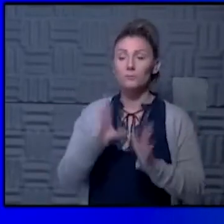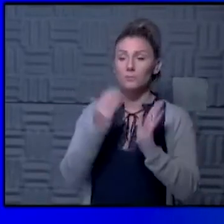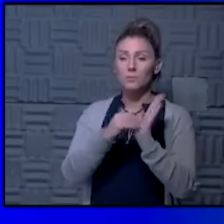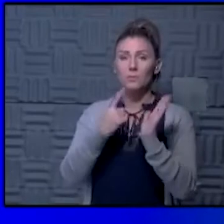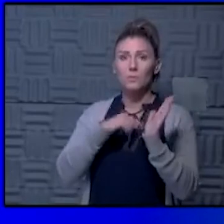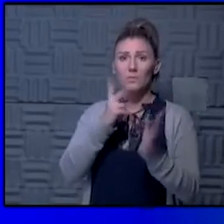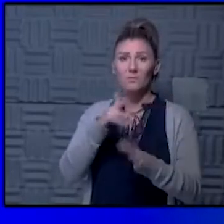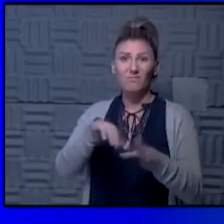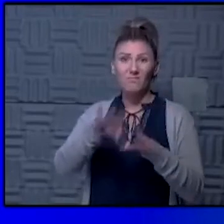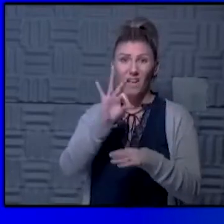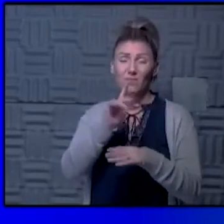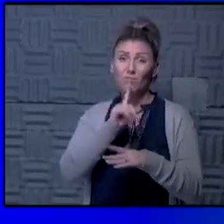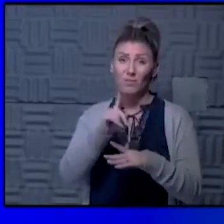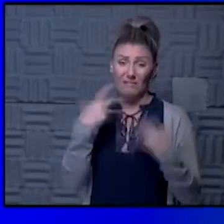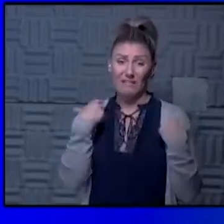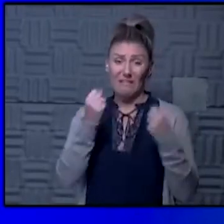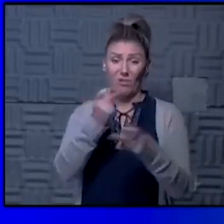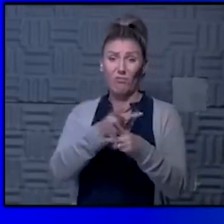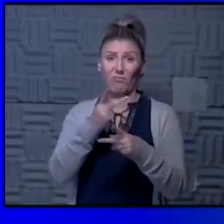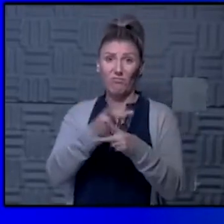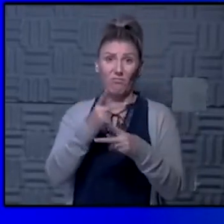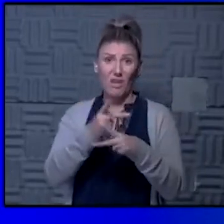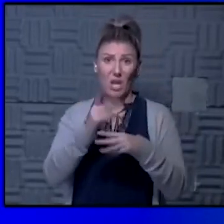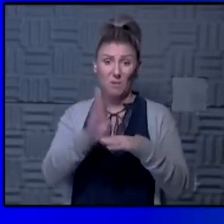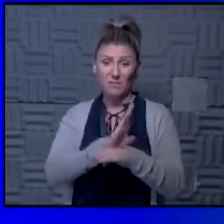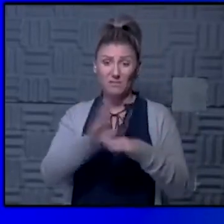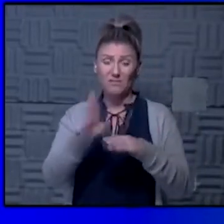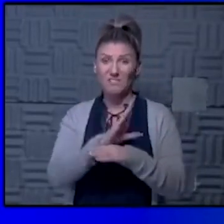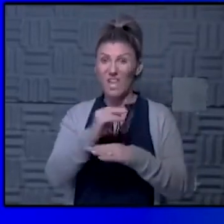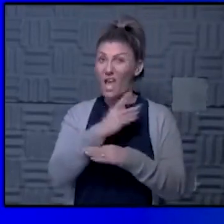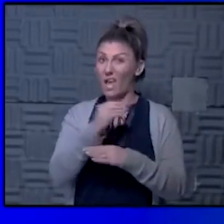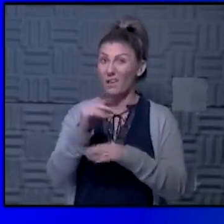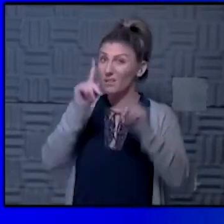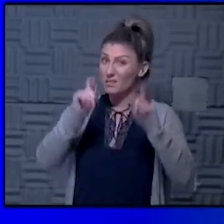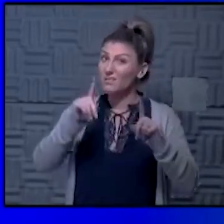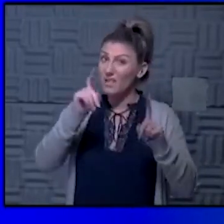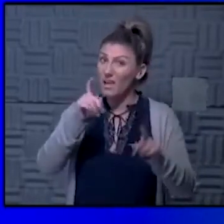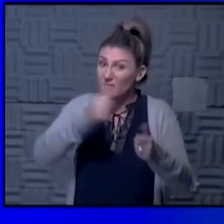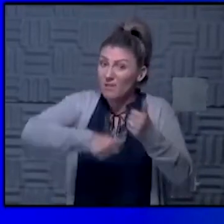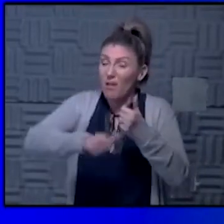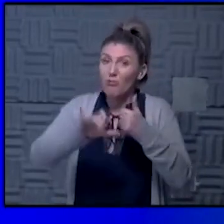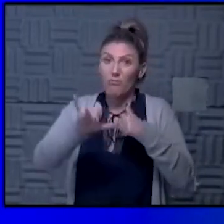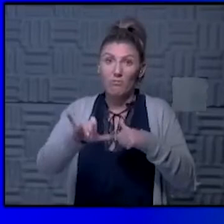we have found that really healthcare facilities, and I think testing would go under that for the most part,